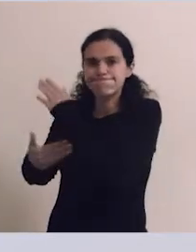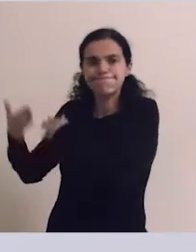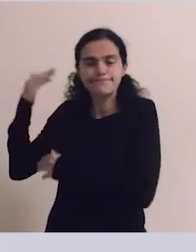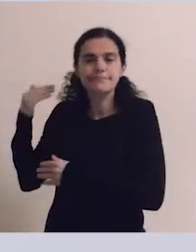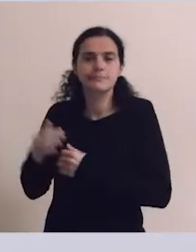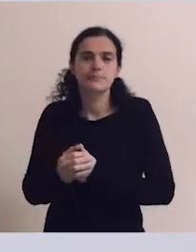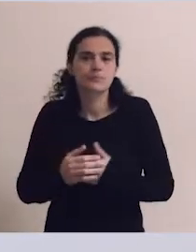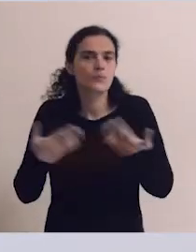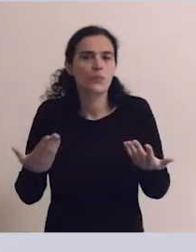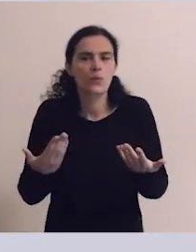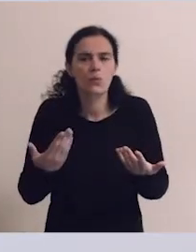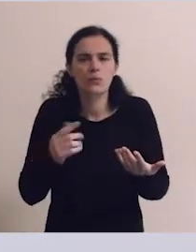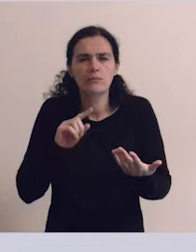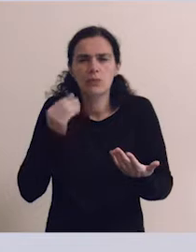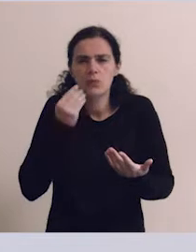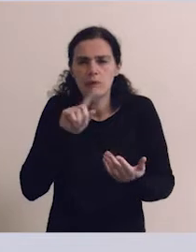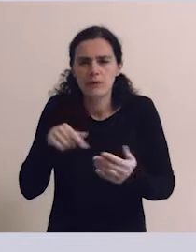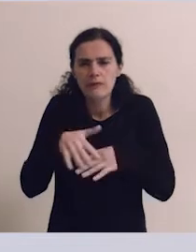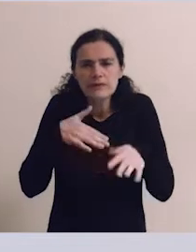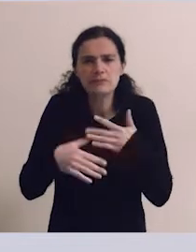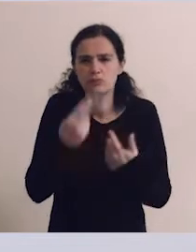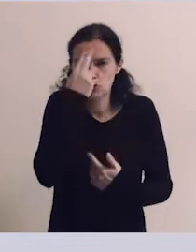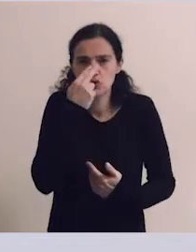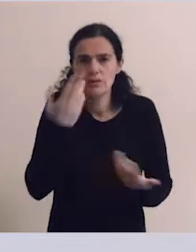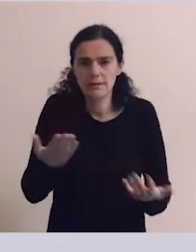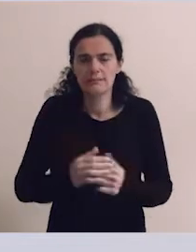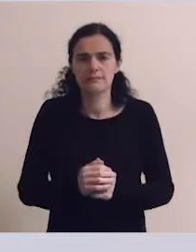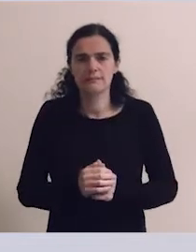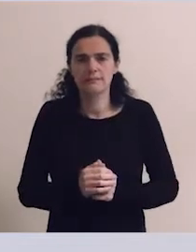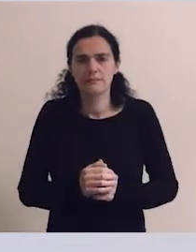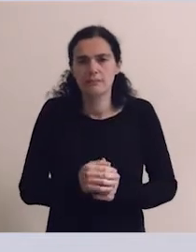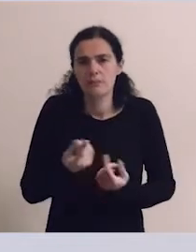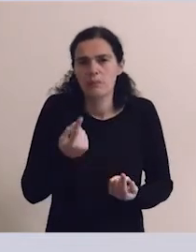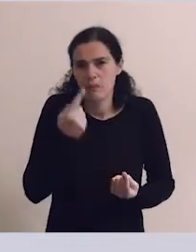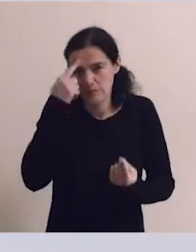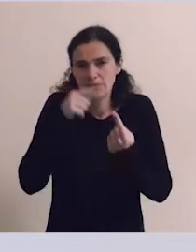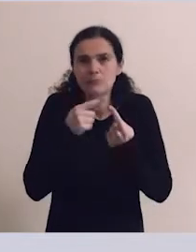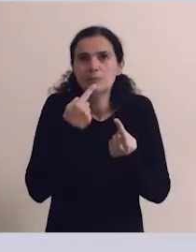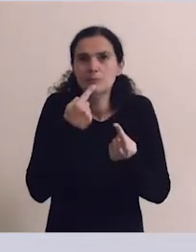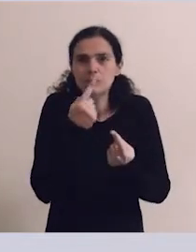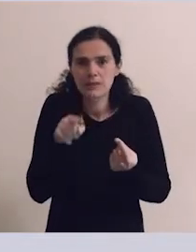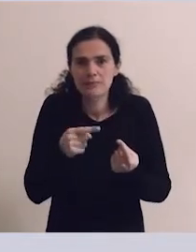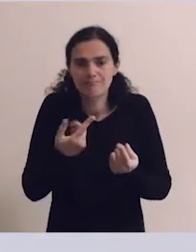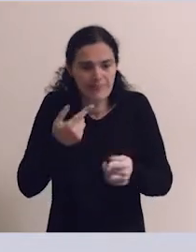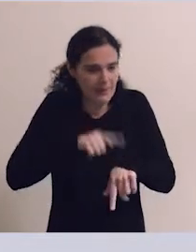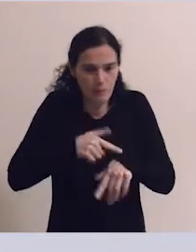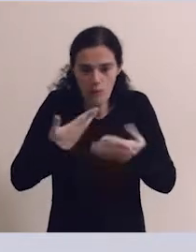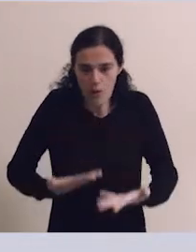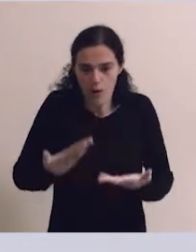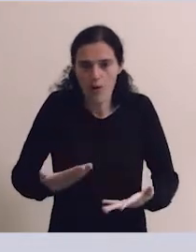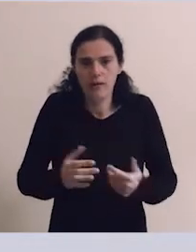history, or the way we need history to understand our time